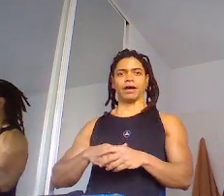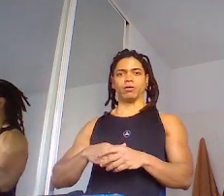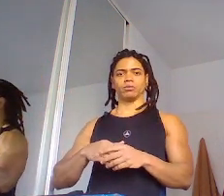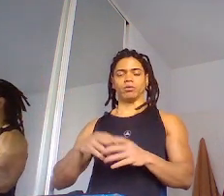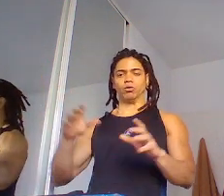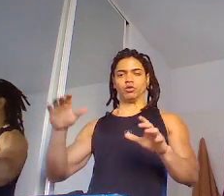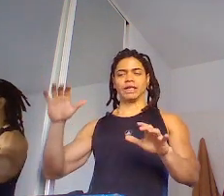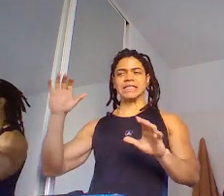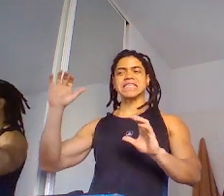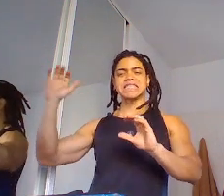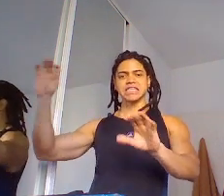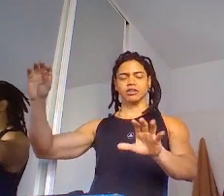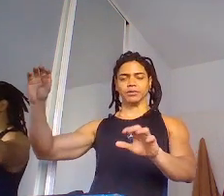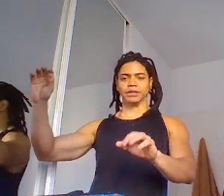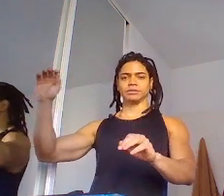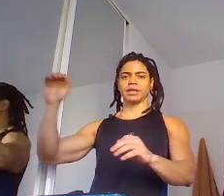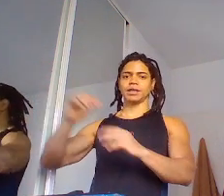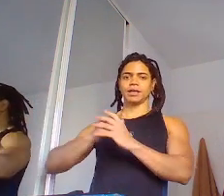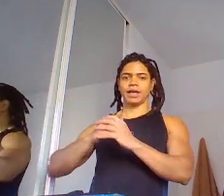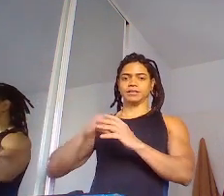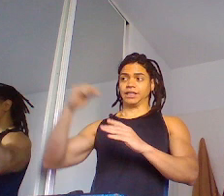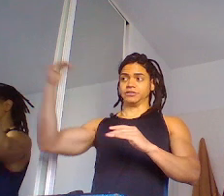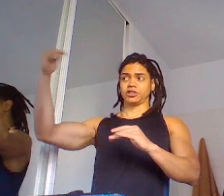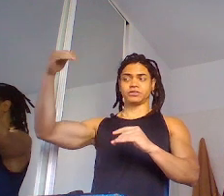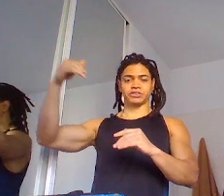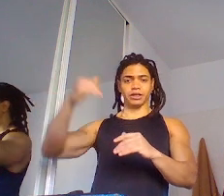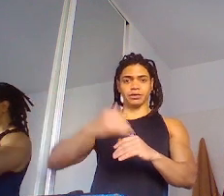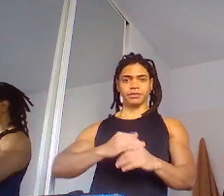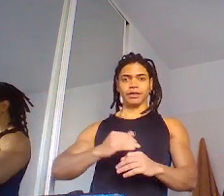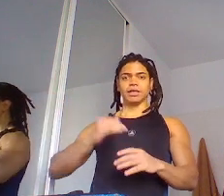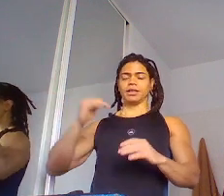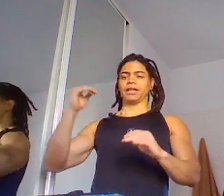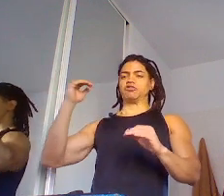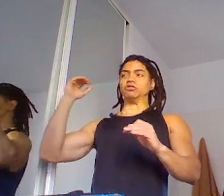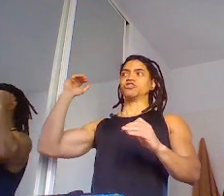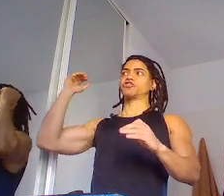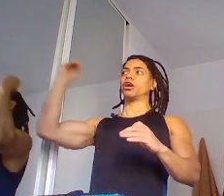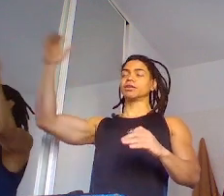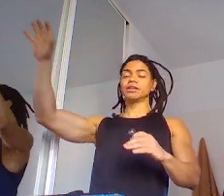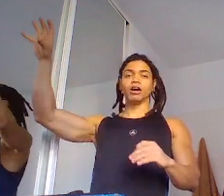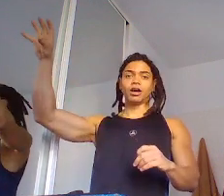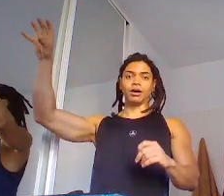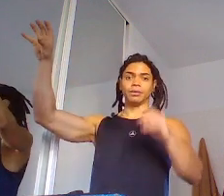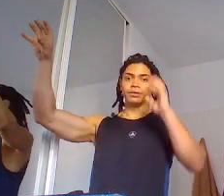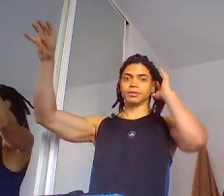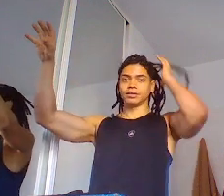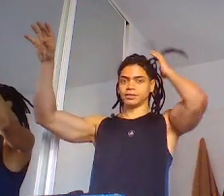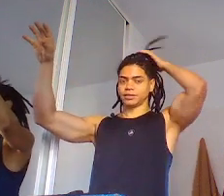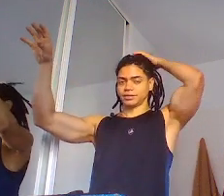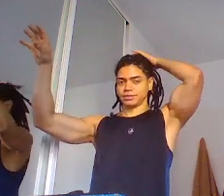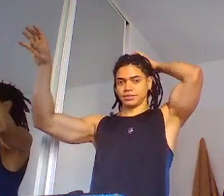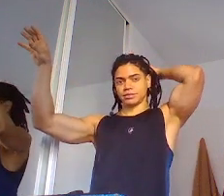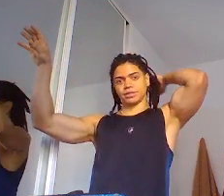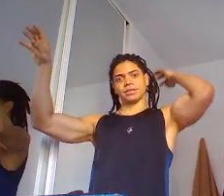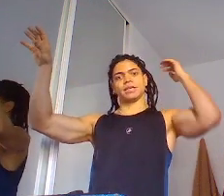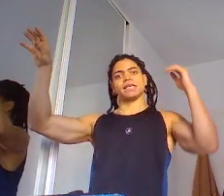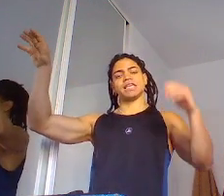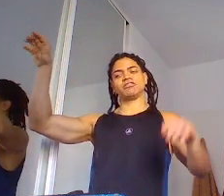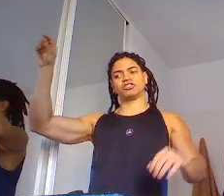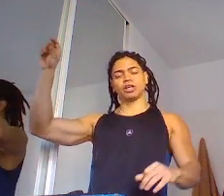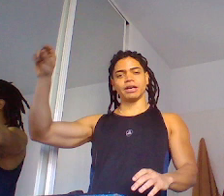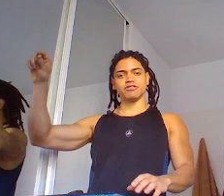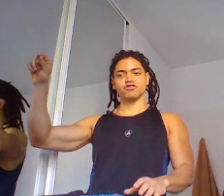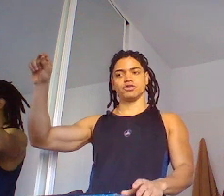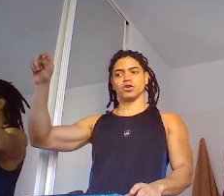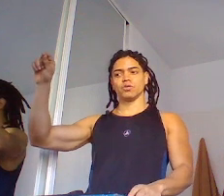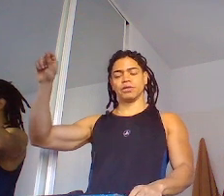laid down, or you can think of this as a set of stairs that you start at the top, and